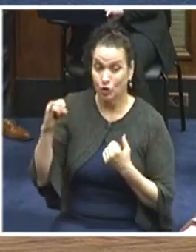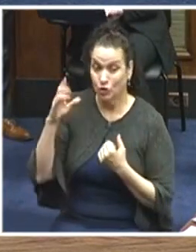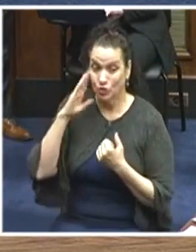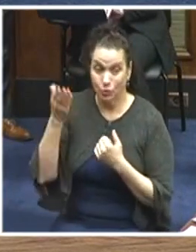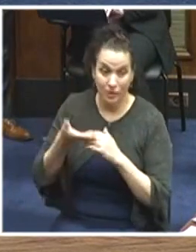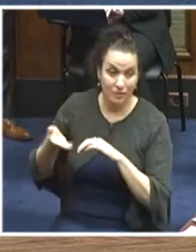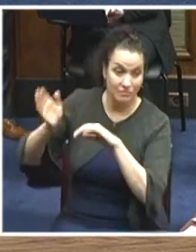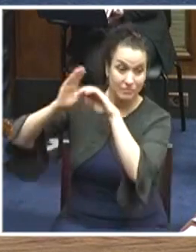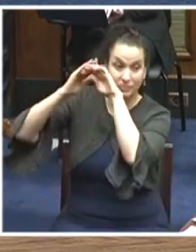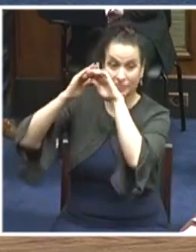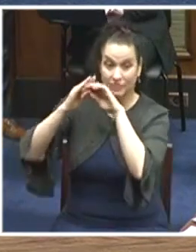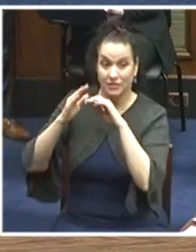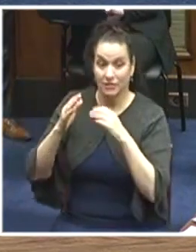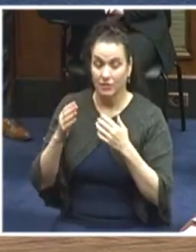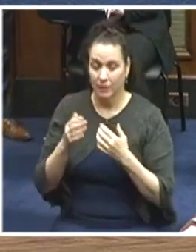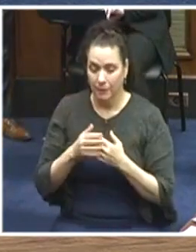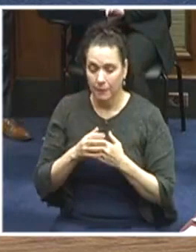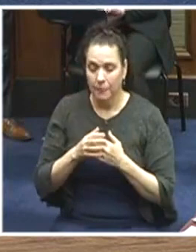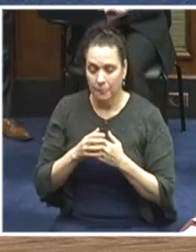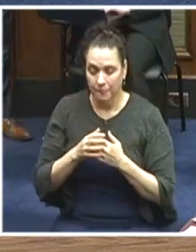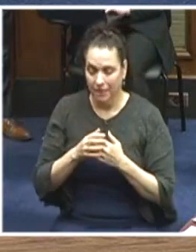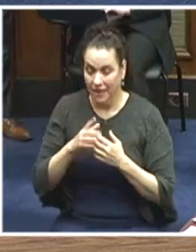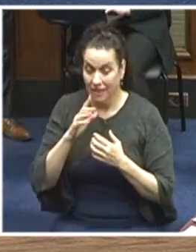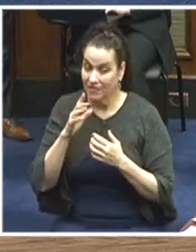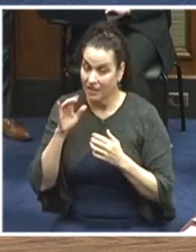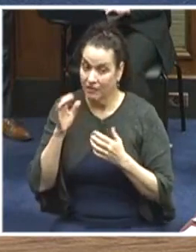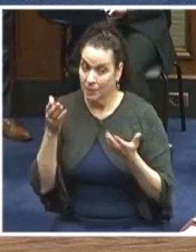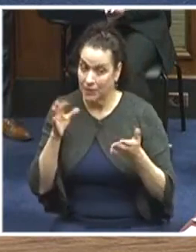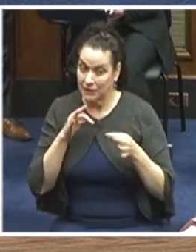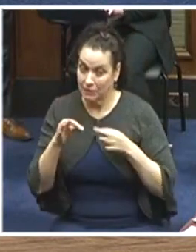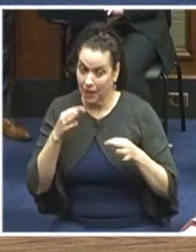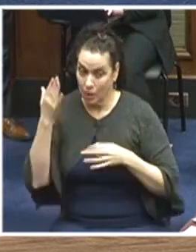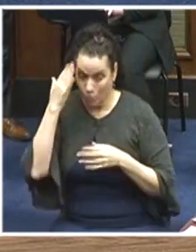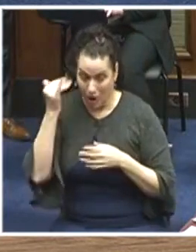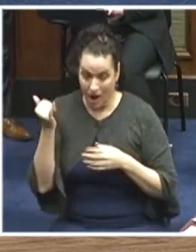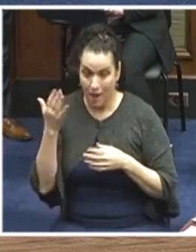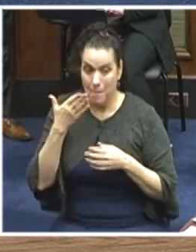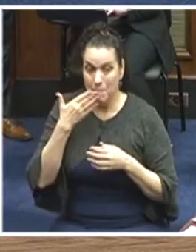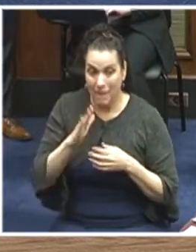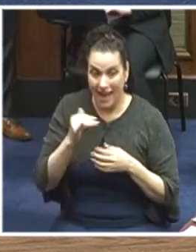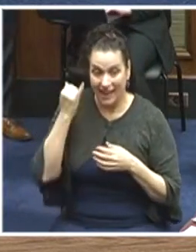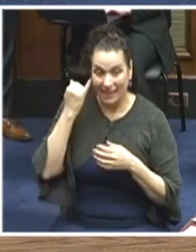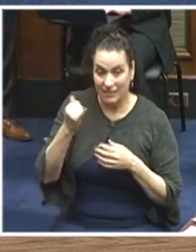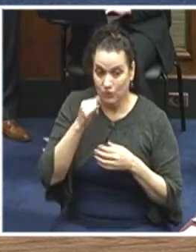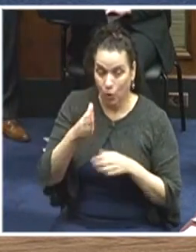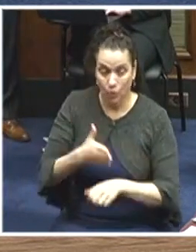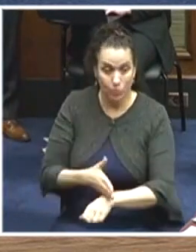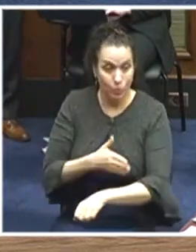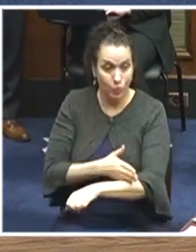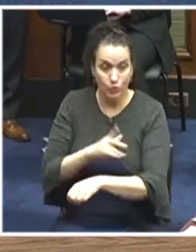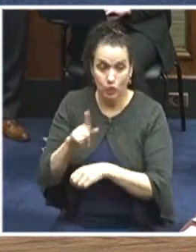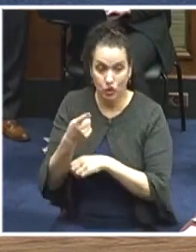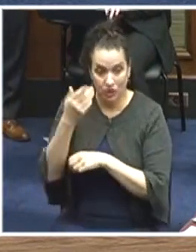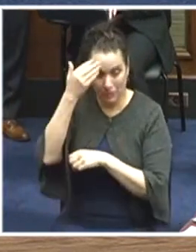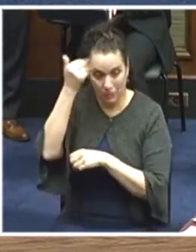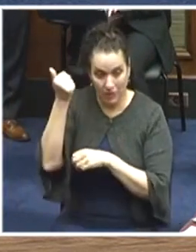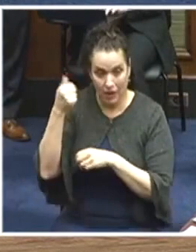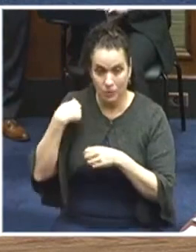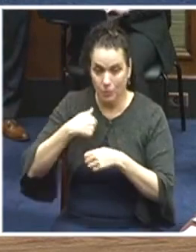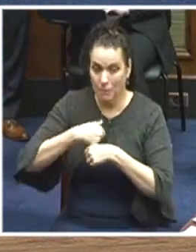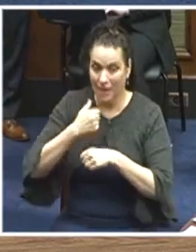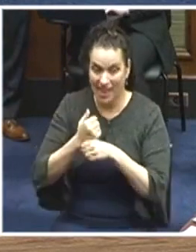more pronounced, and here's why. It's very simple. Bad ideas don't get better just because you make them